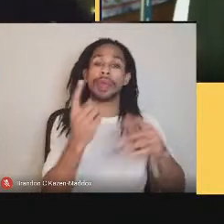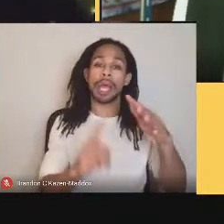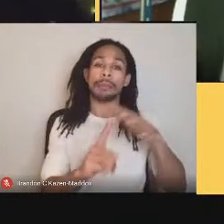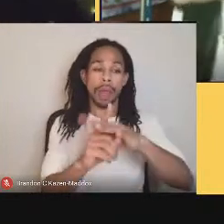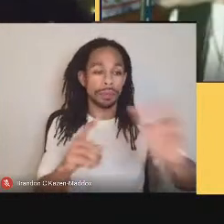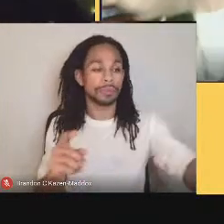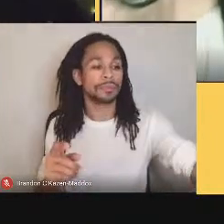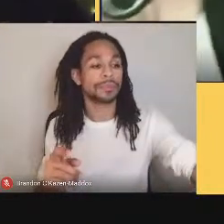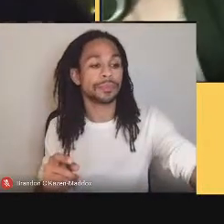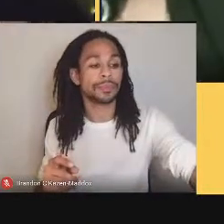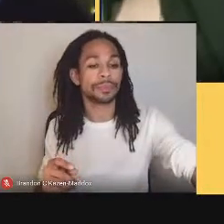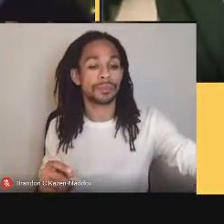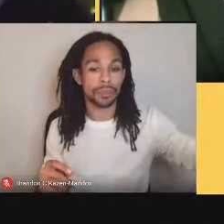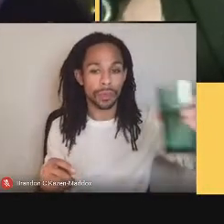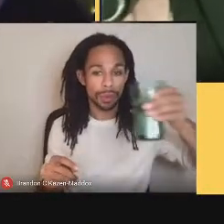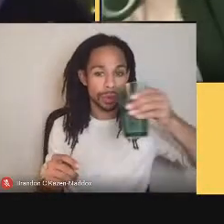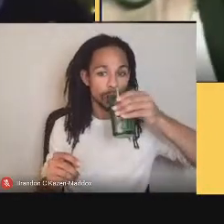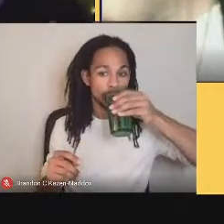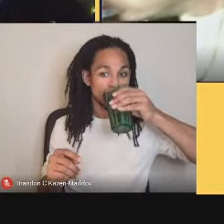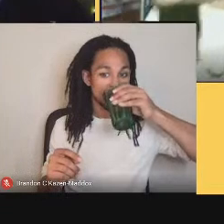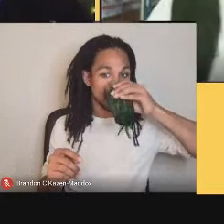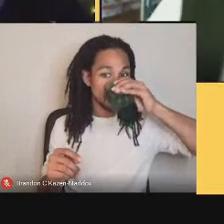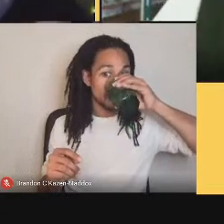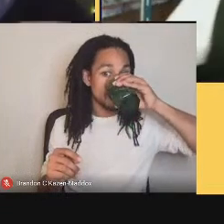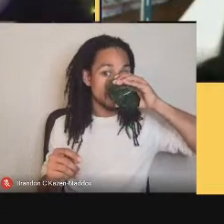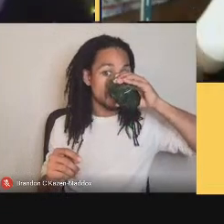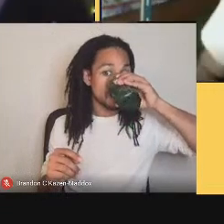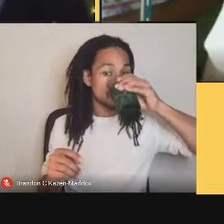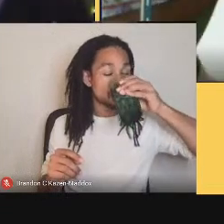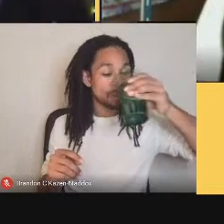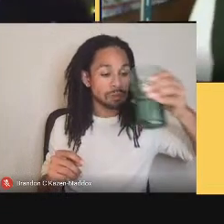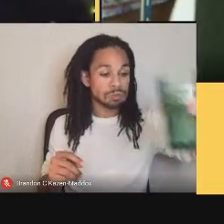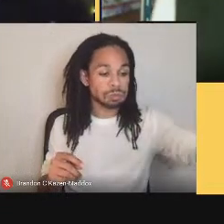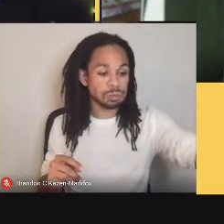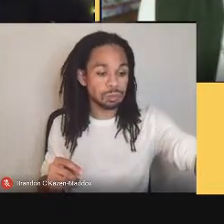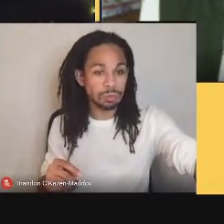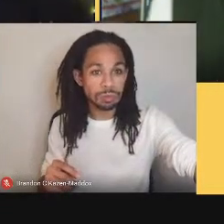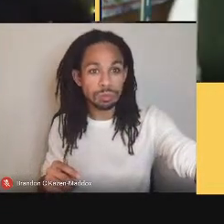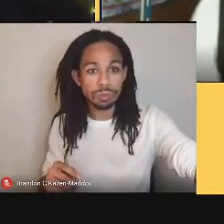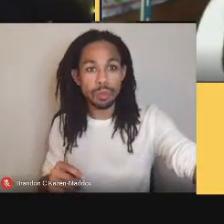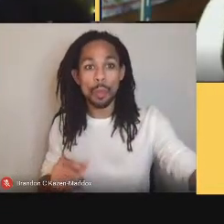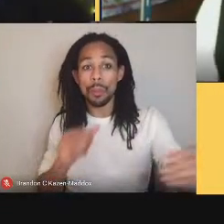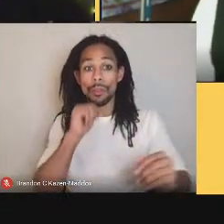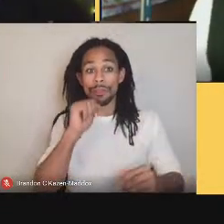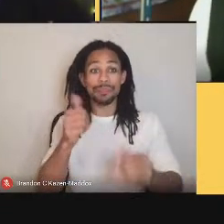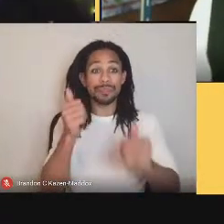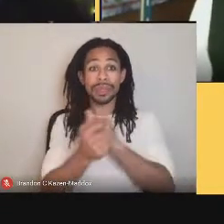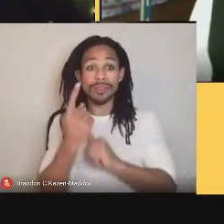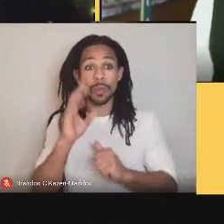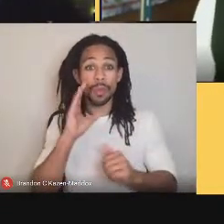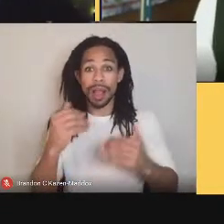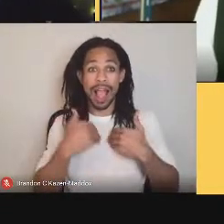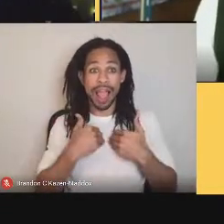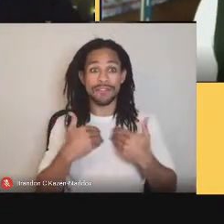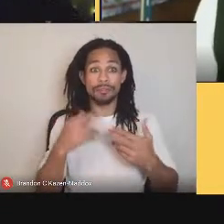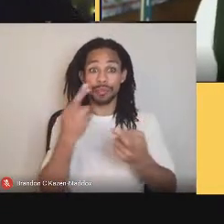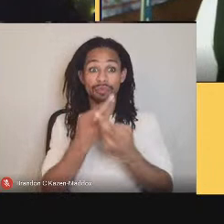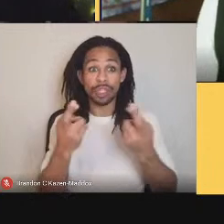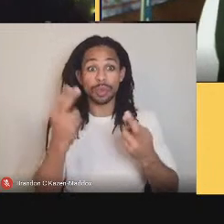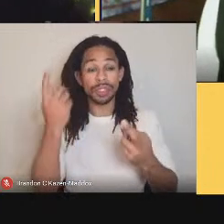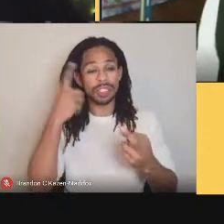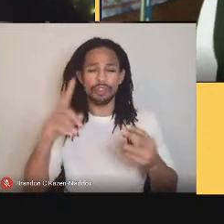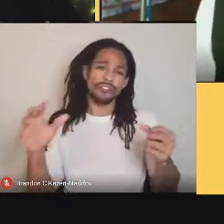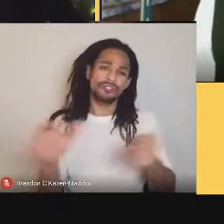their podcast, sure, right? But some might be able to hire someone to write a theme song. And of course, we can select a theme song